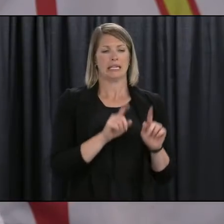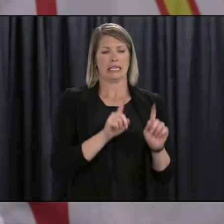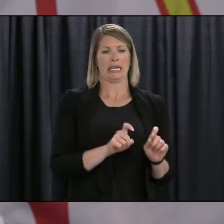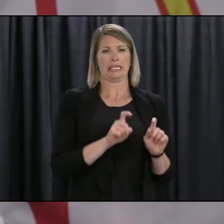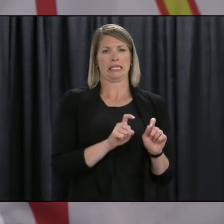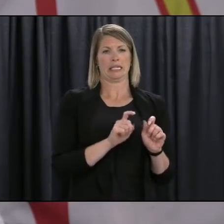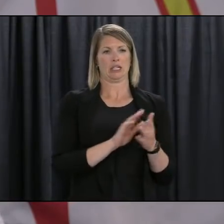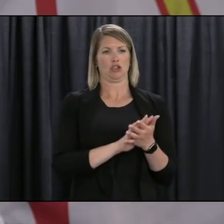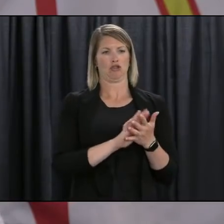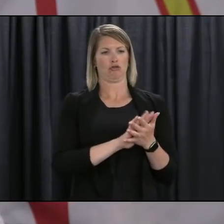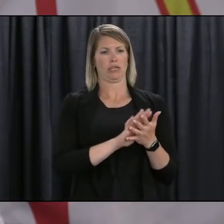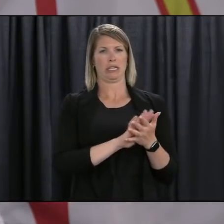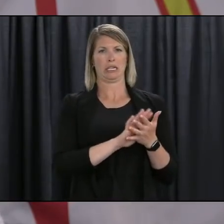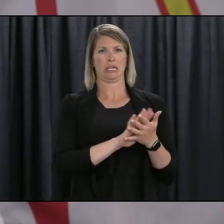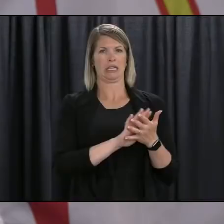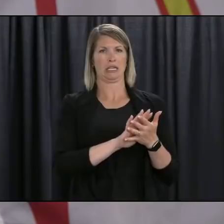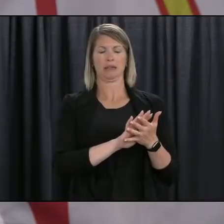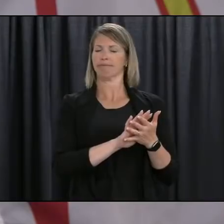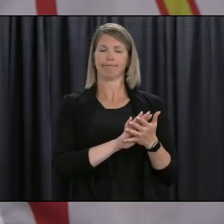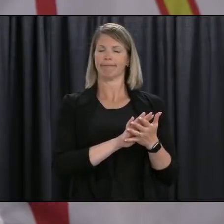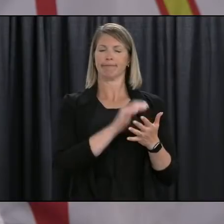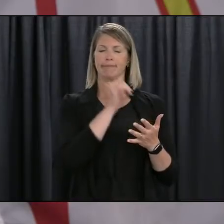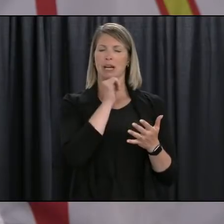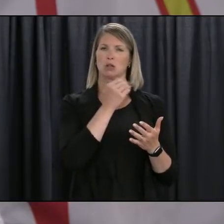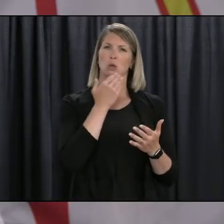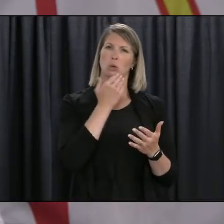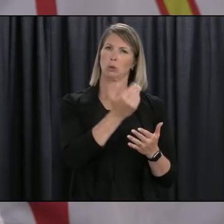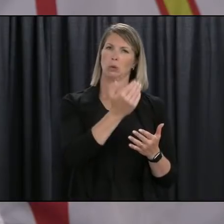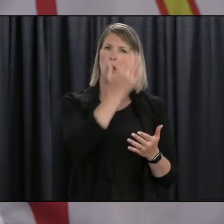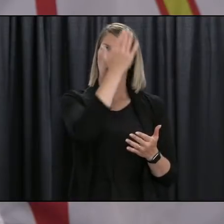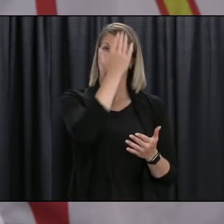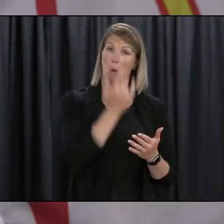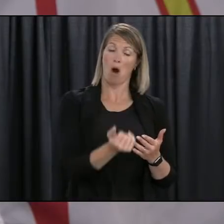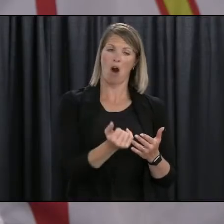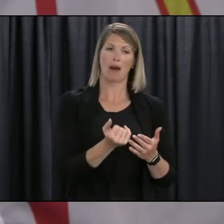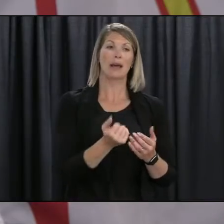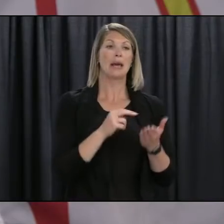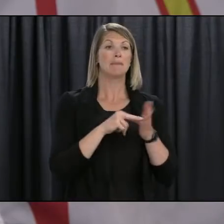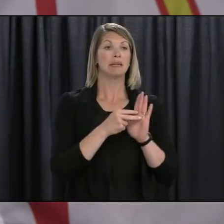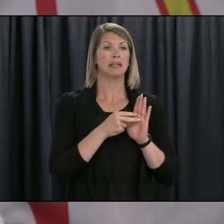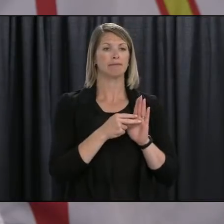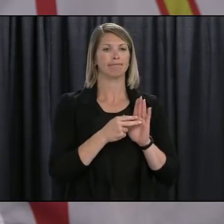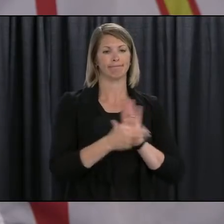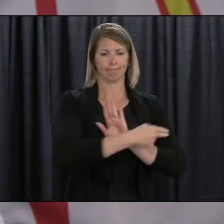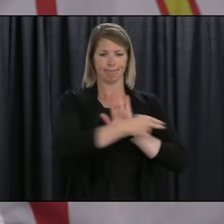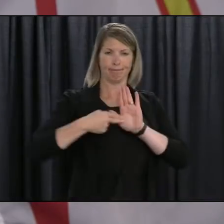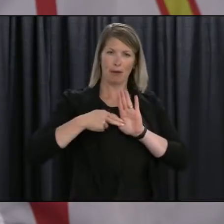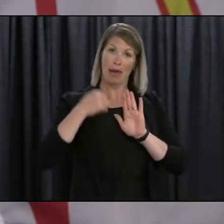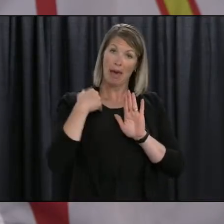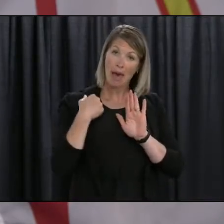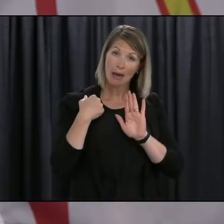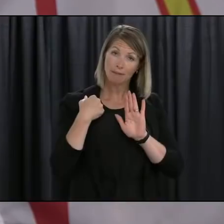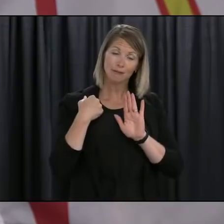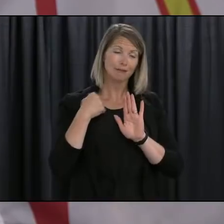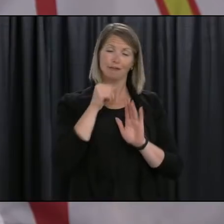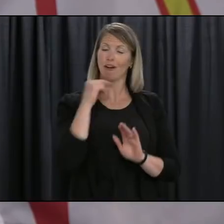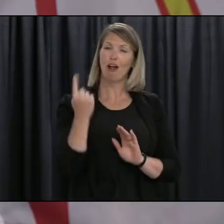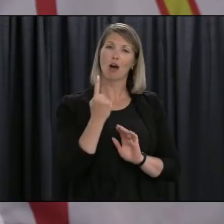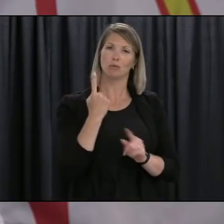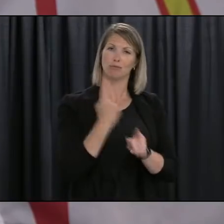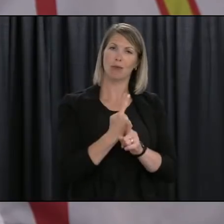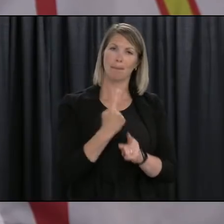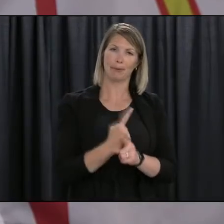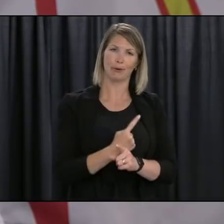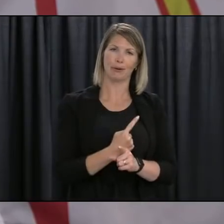it brings with it inherent problems with regard to false negative tests and false positive tests for that matter.